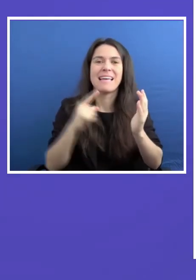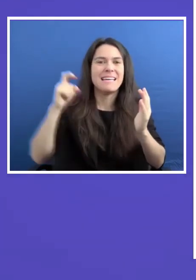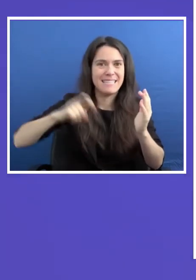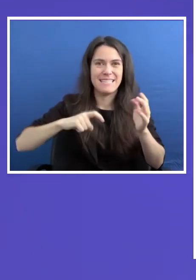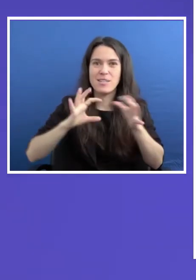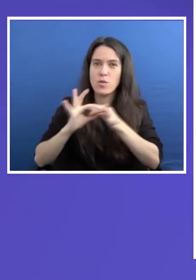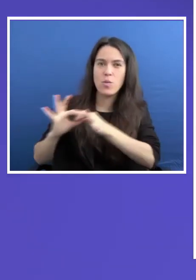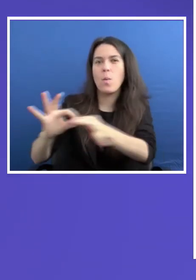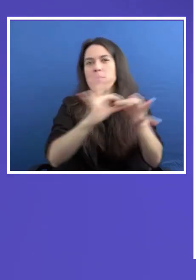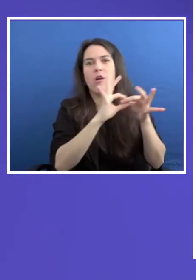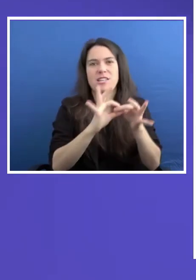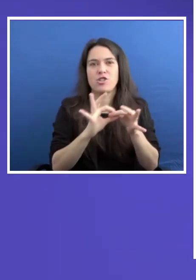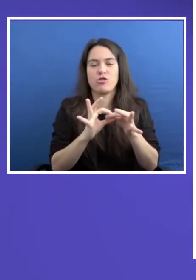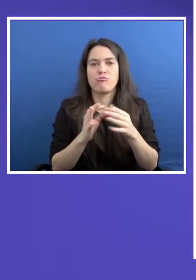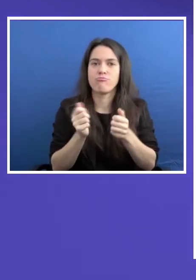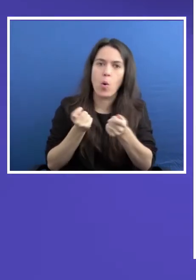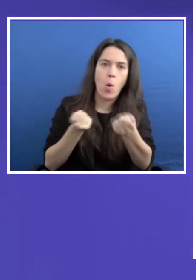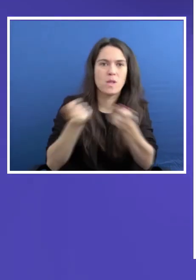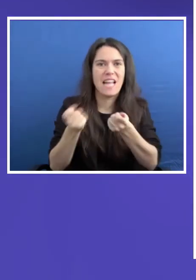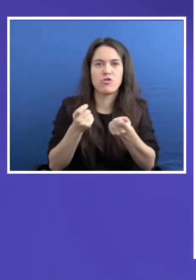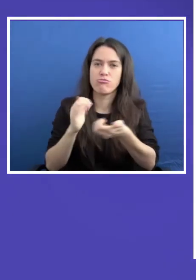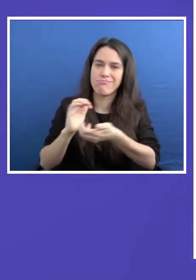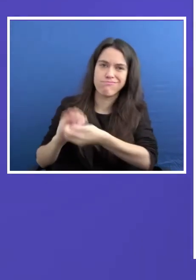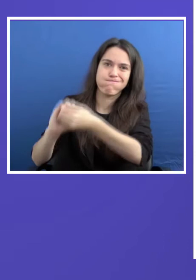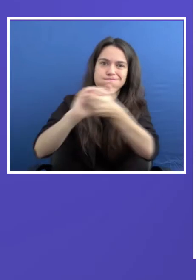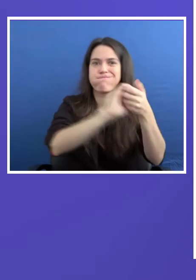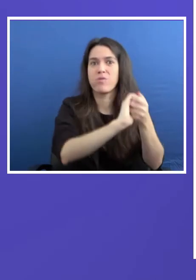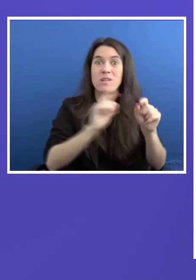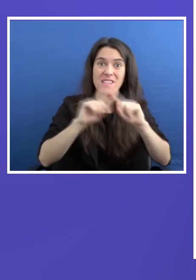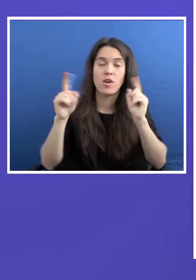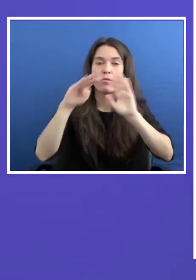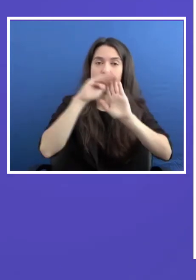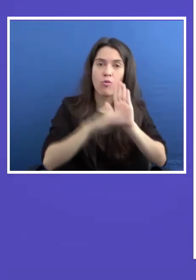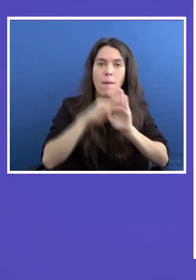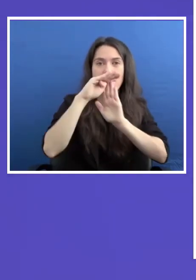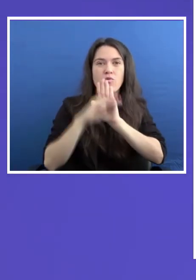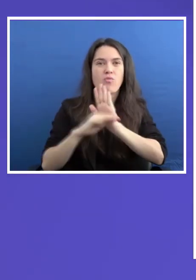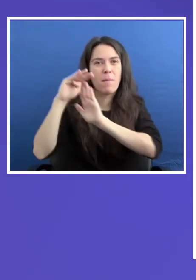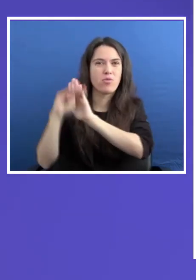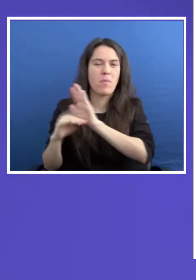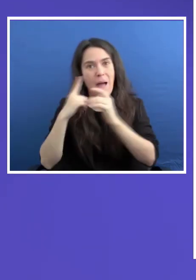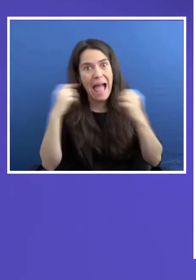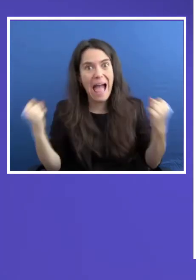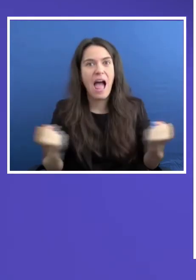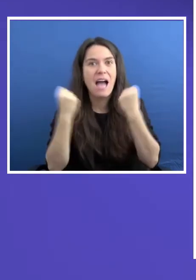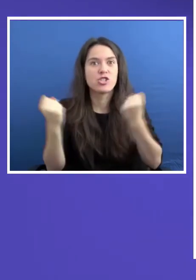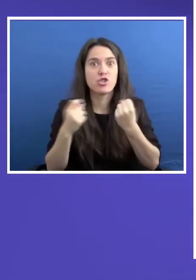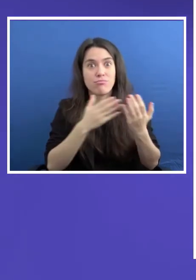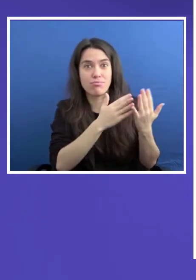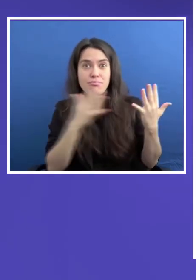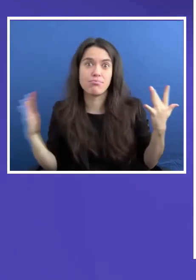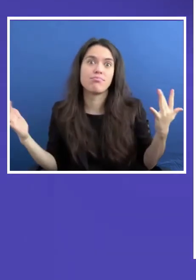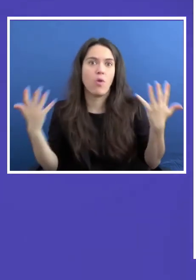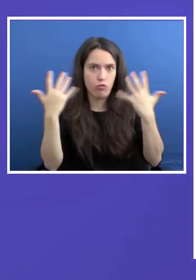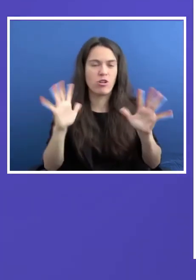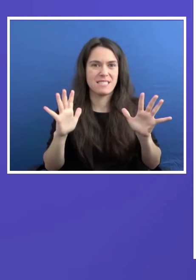coordination between policies, programs, and action that already exist, and also between